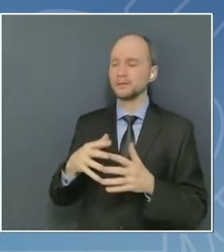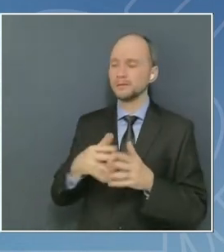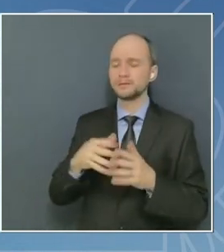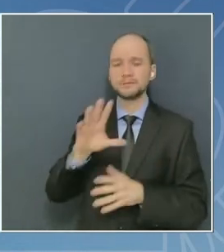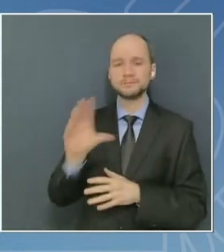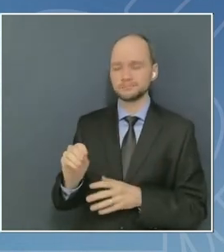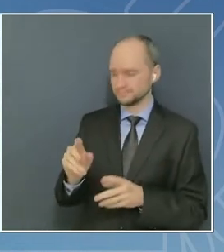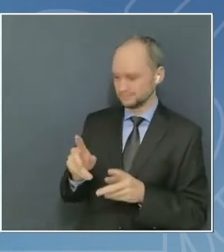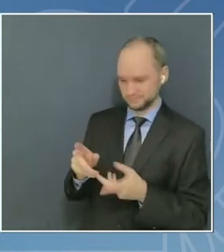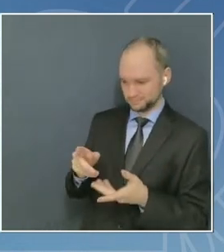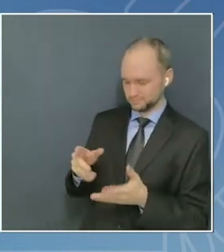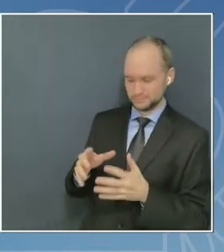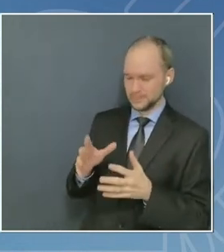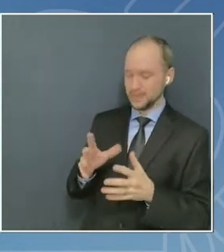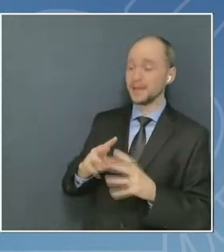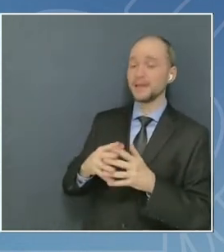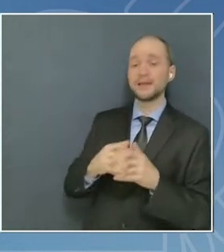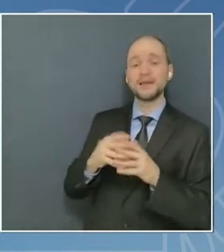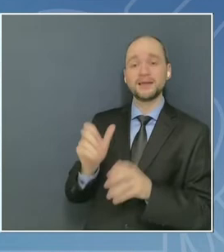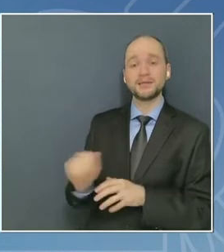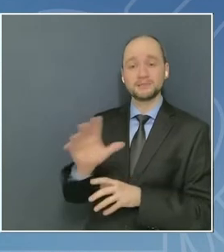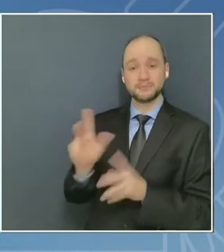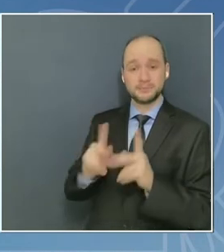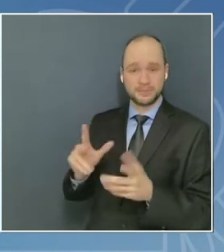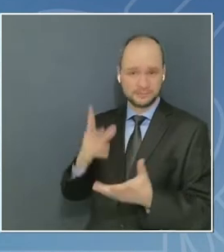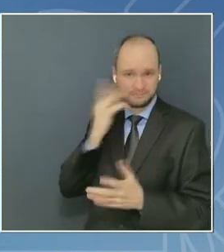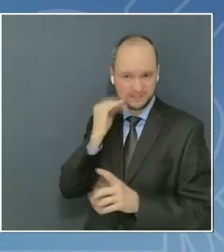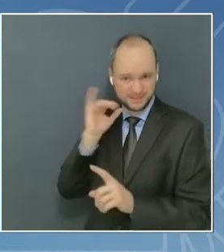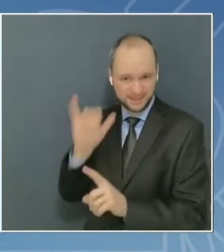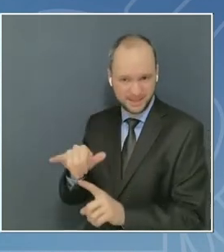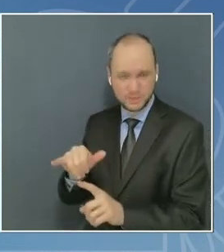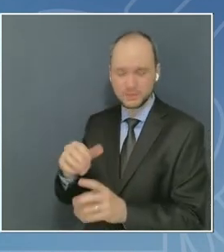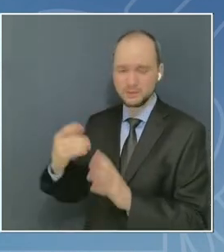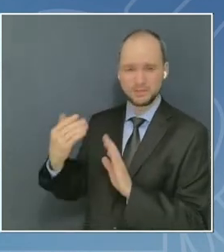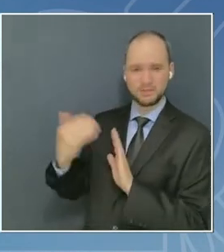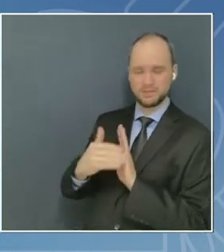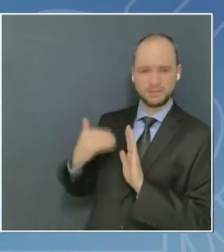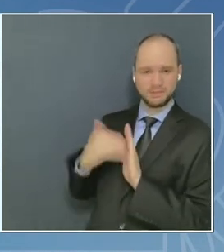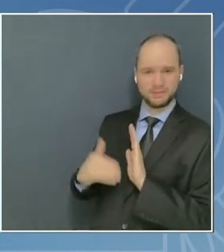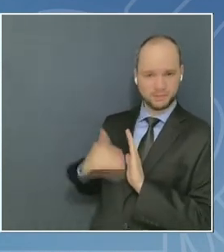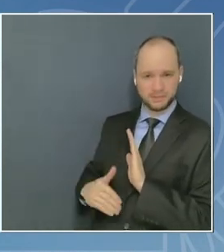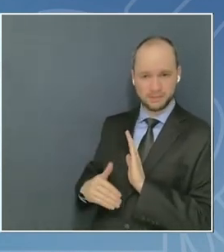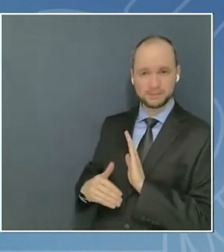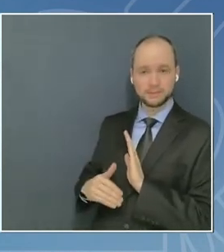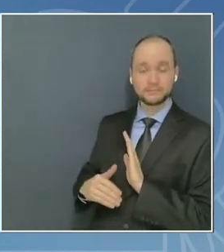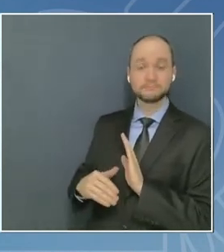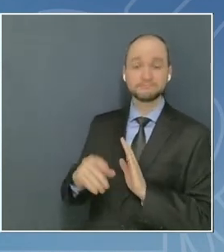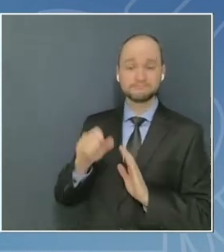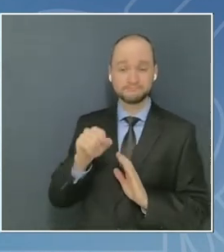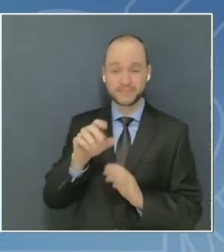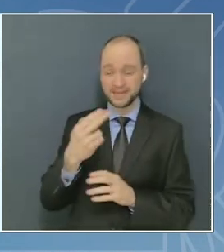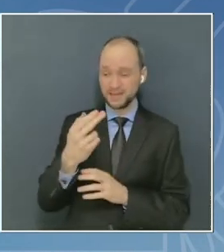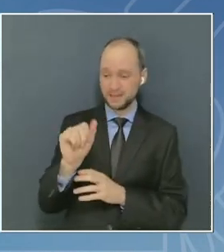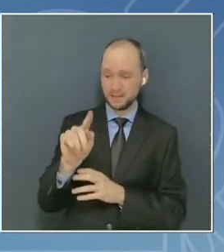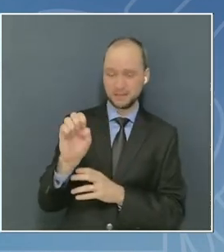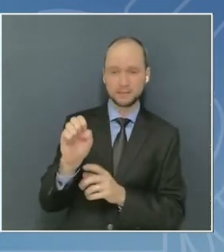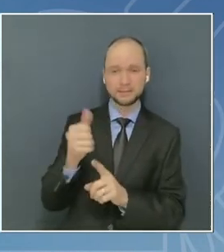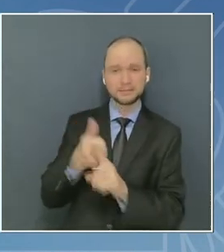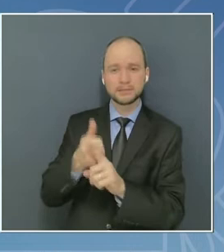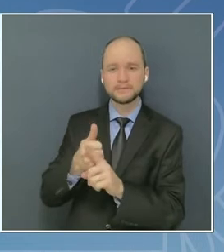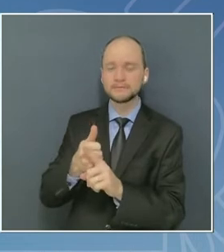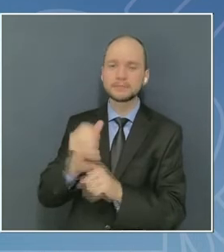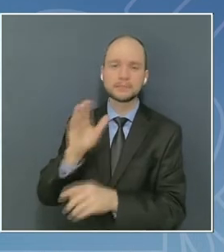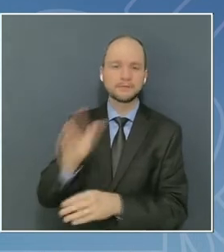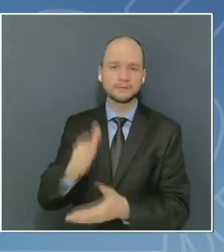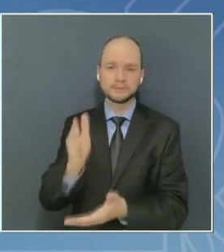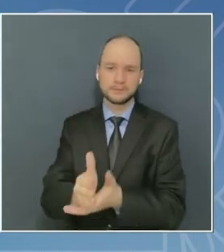over the course of the pandemic that we're still working our way through. Because hate is relentless. It doesn't stop and